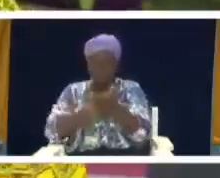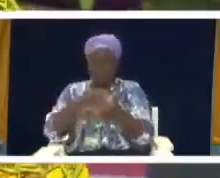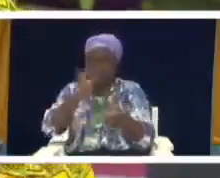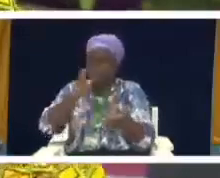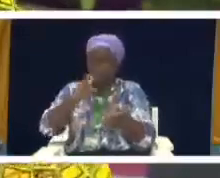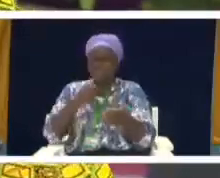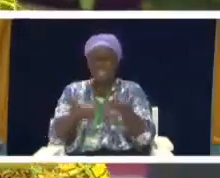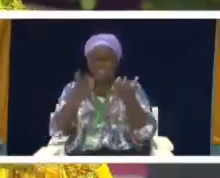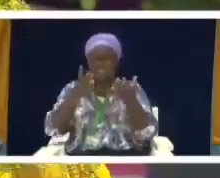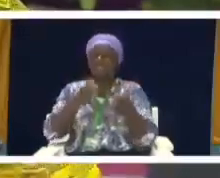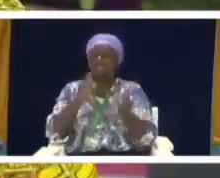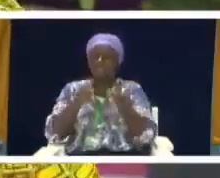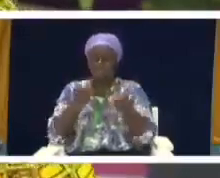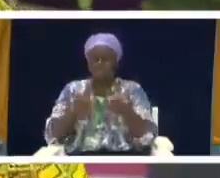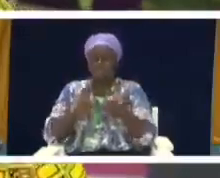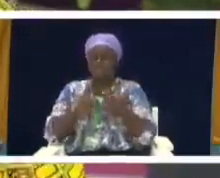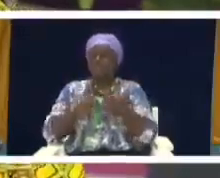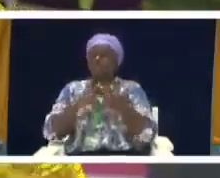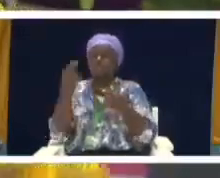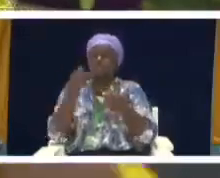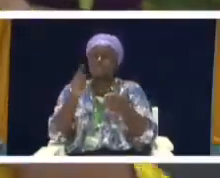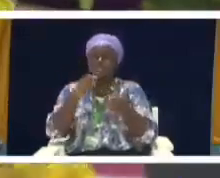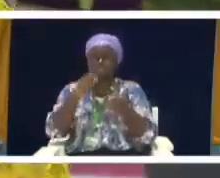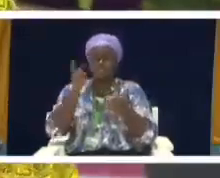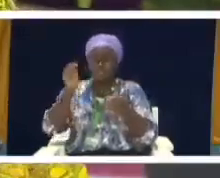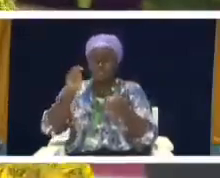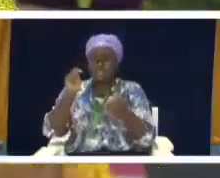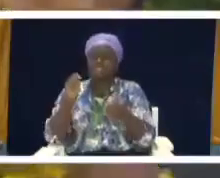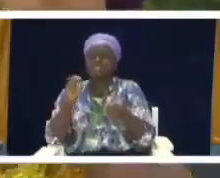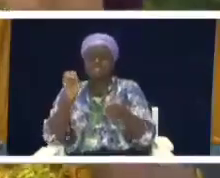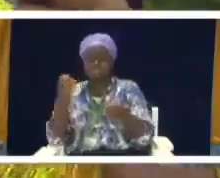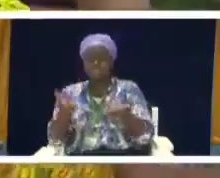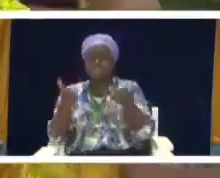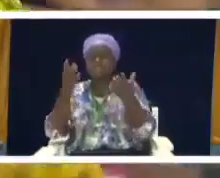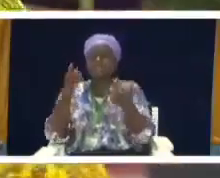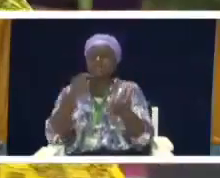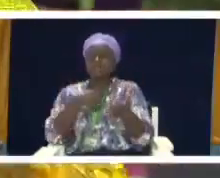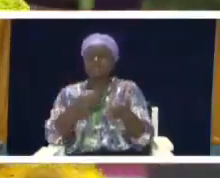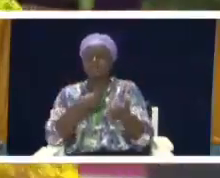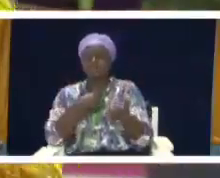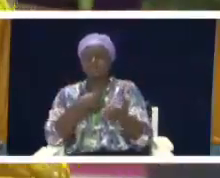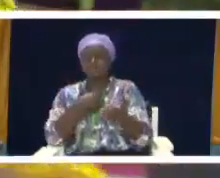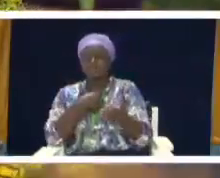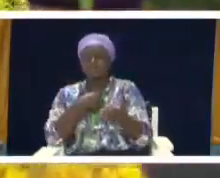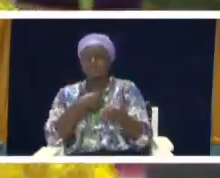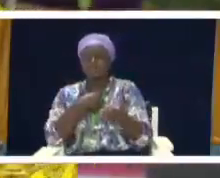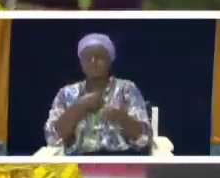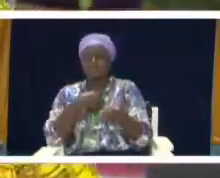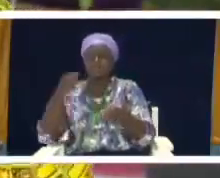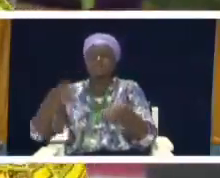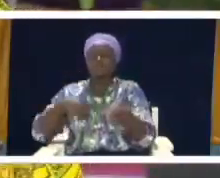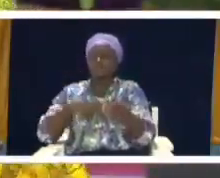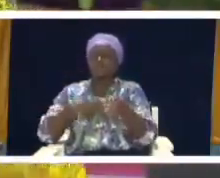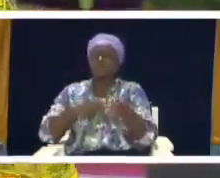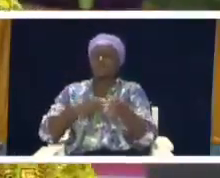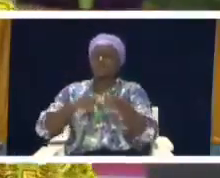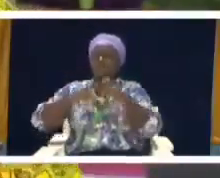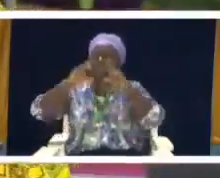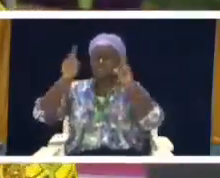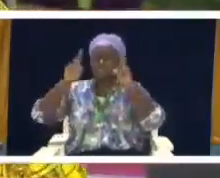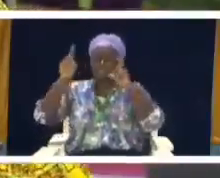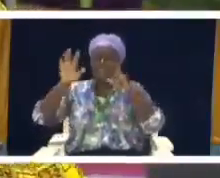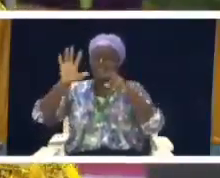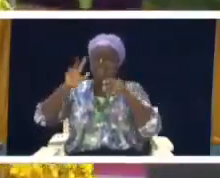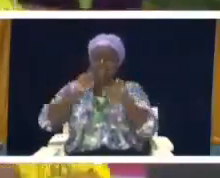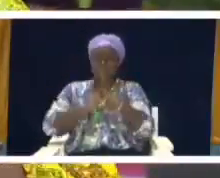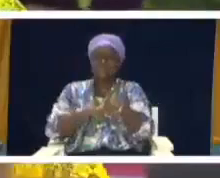everything. I was in so much pain. And anytime we go, we always will run tests of 5 series of tests. During that particular